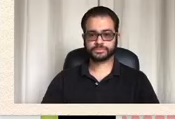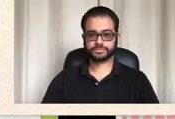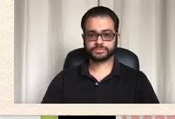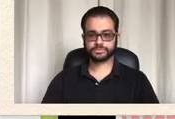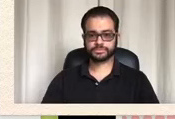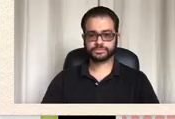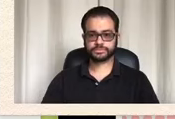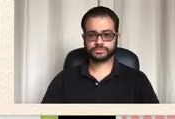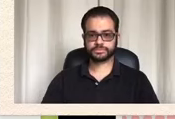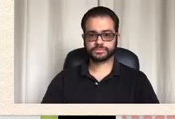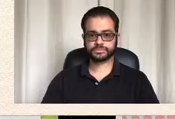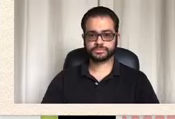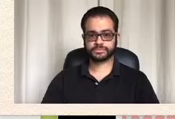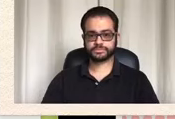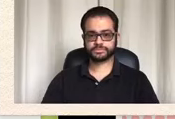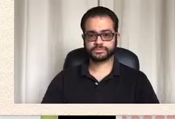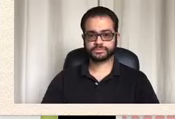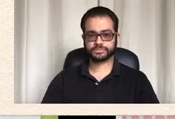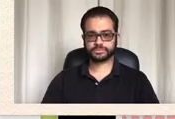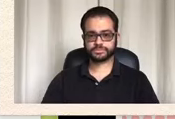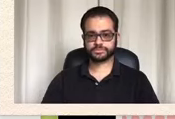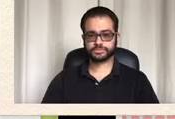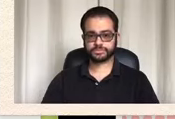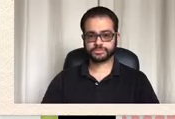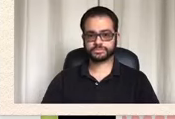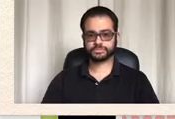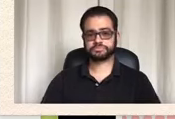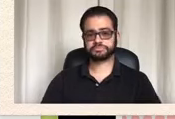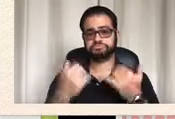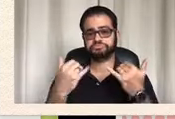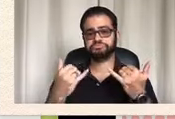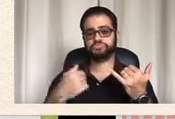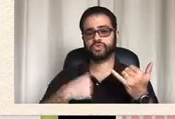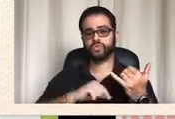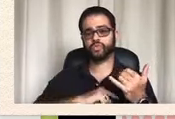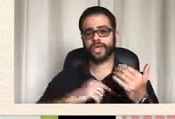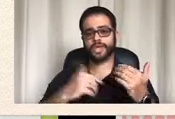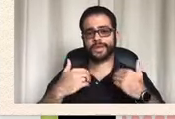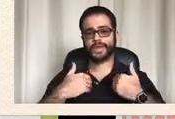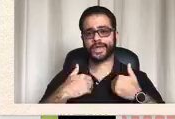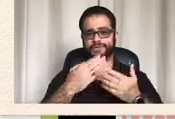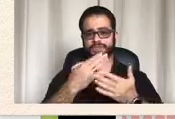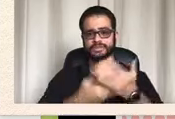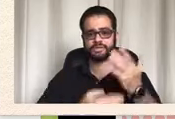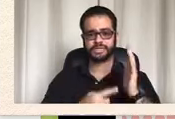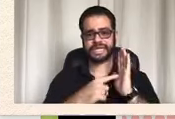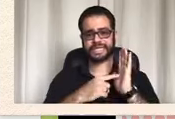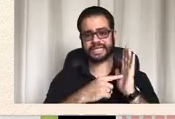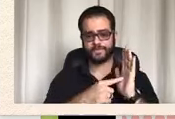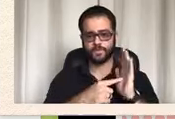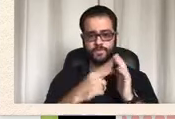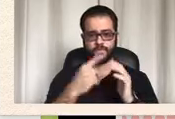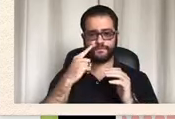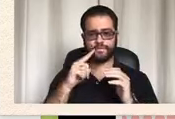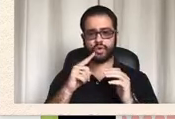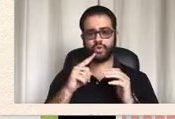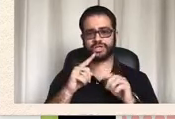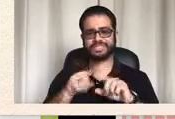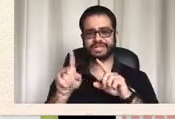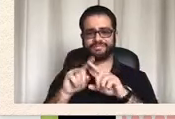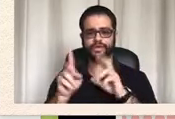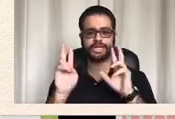now we have some examples of some issues that are currently